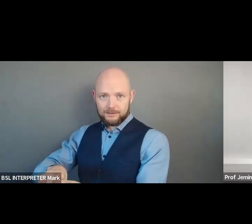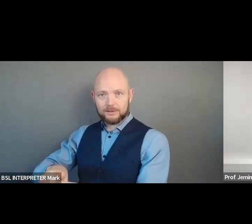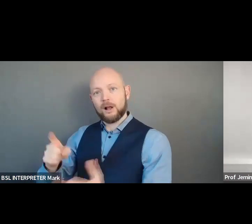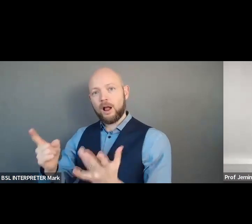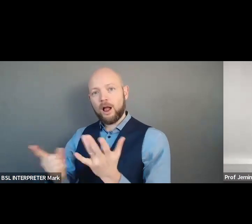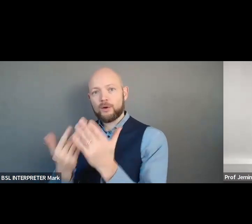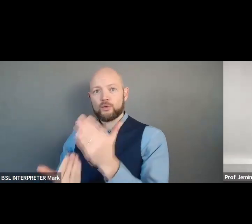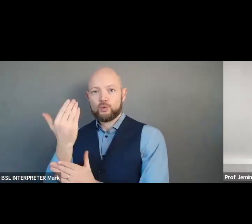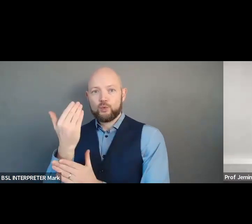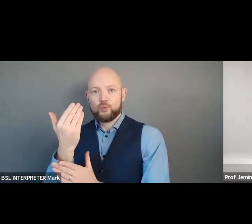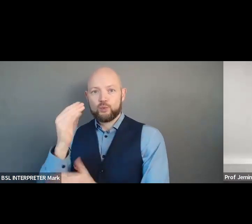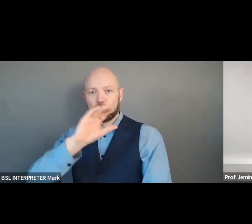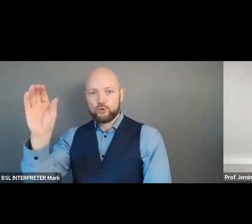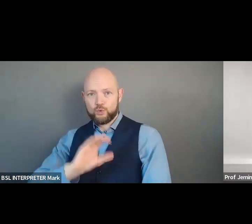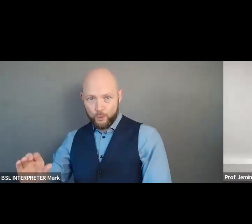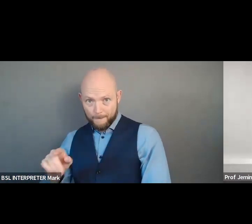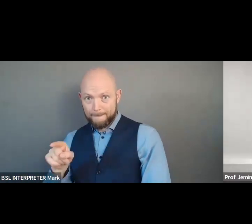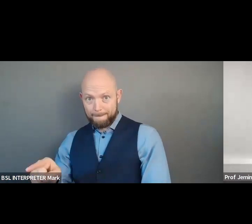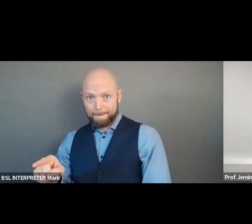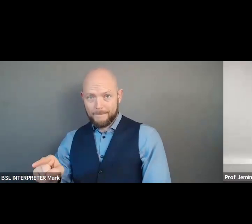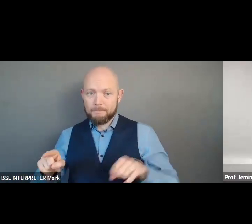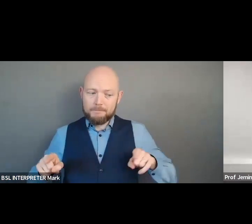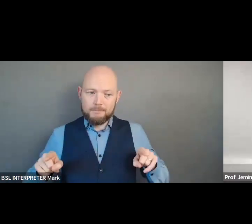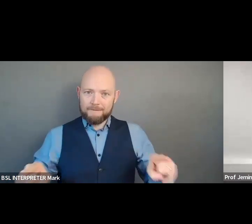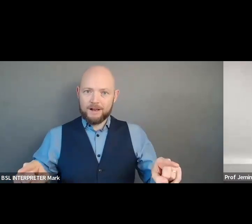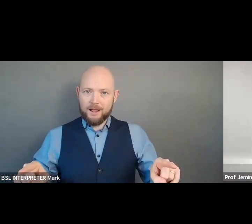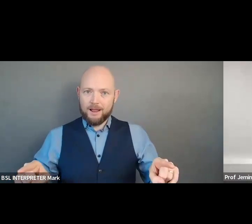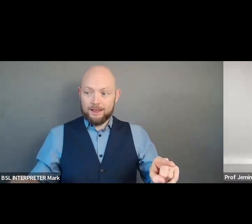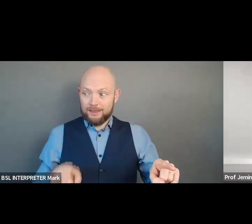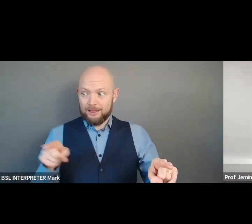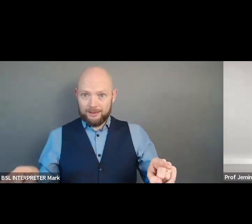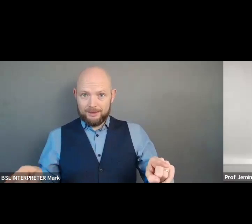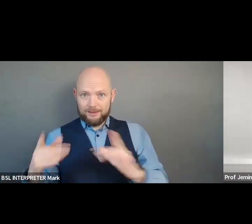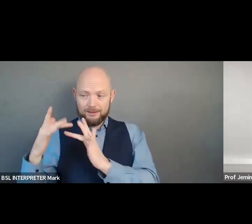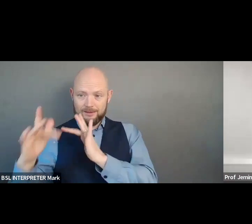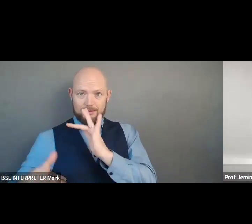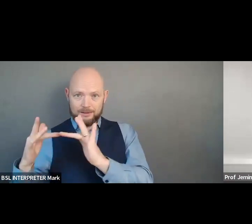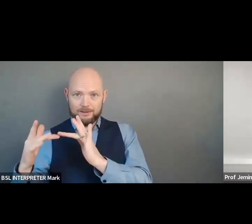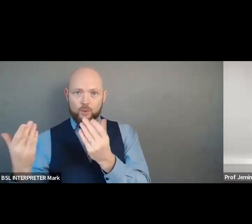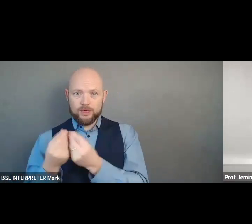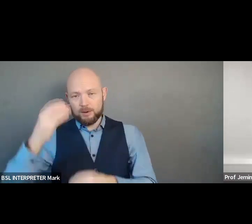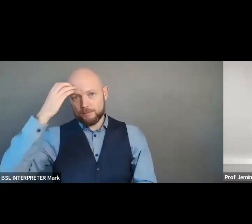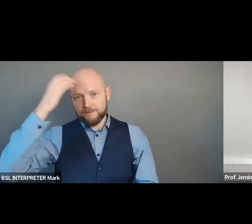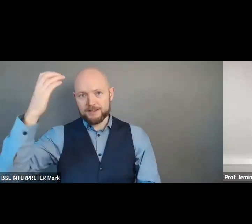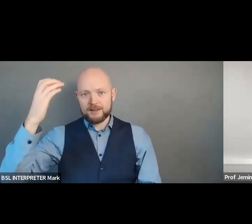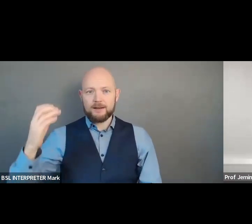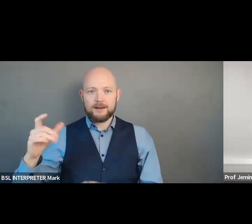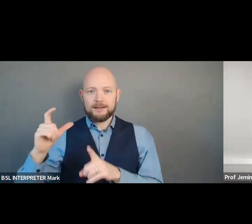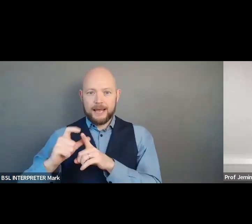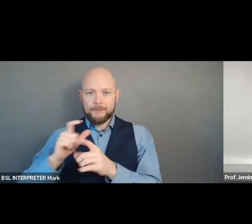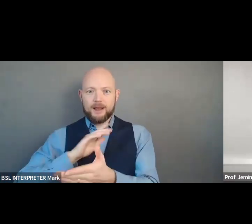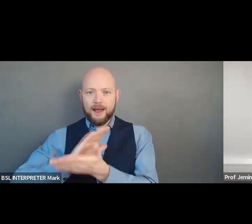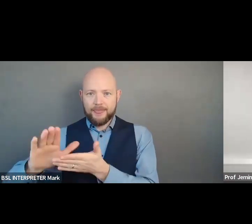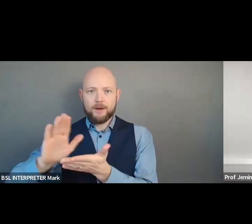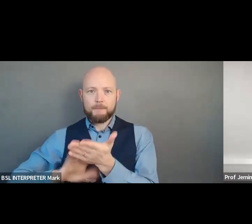the different parallel session with Professor Dame Heather McGregor, who will be looking at EDI